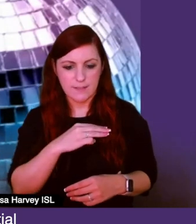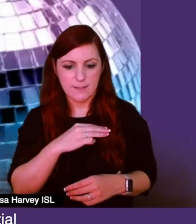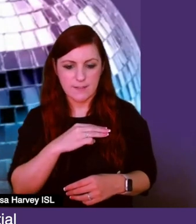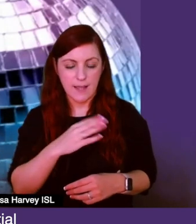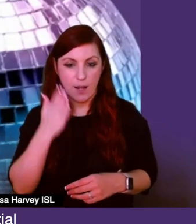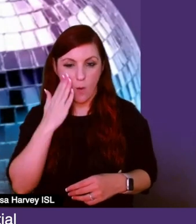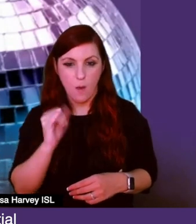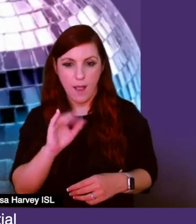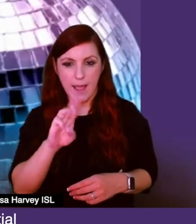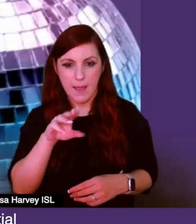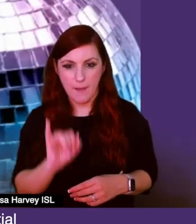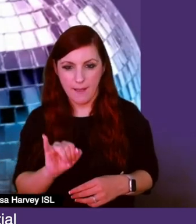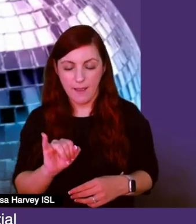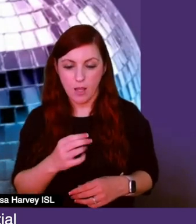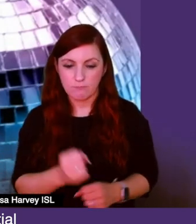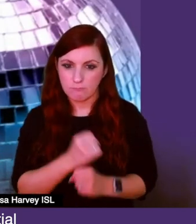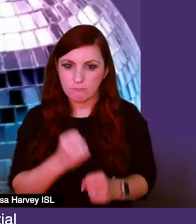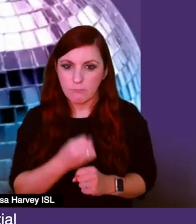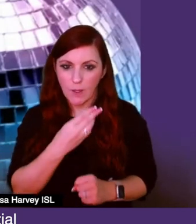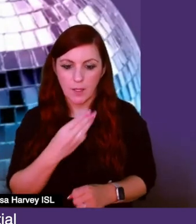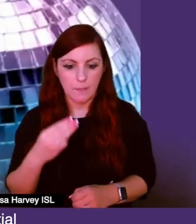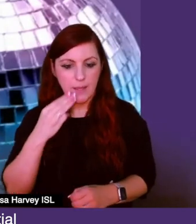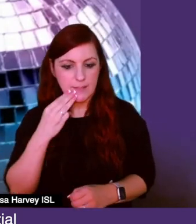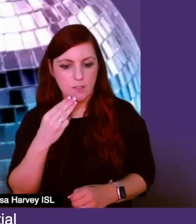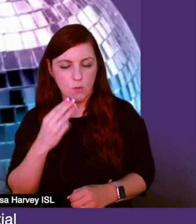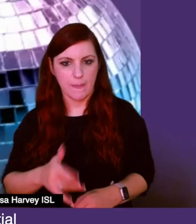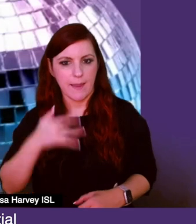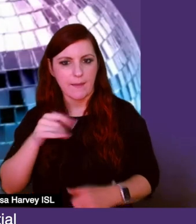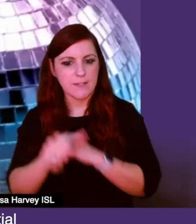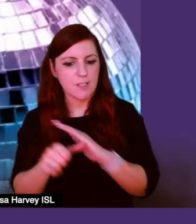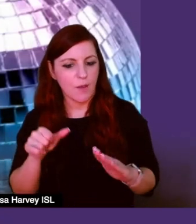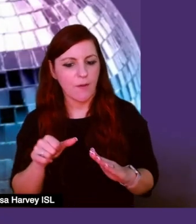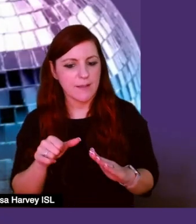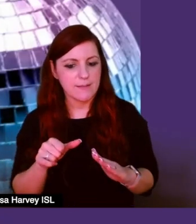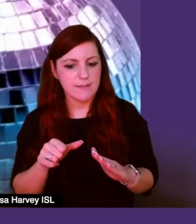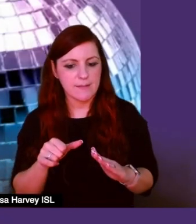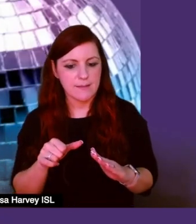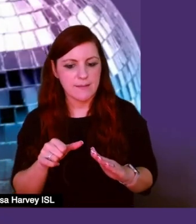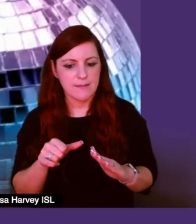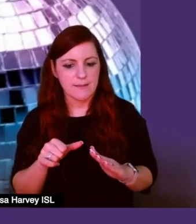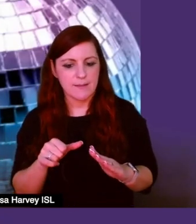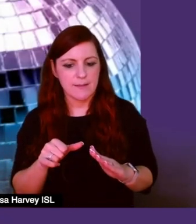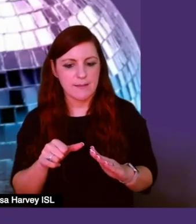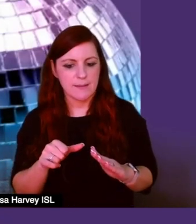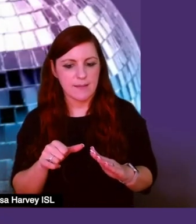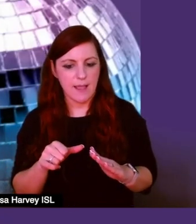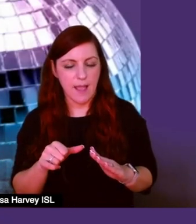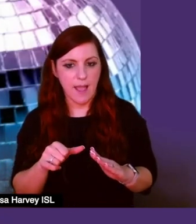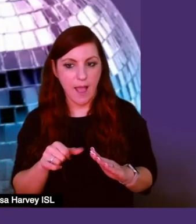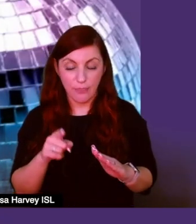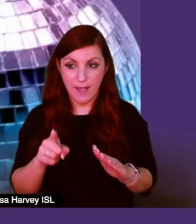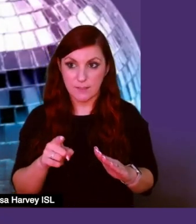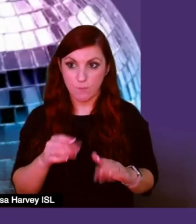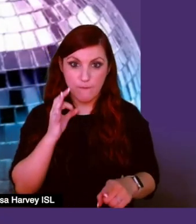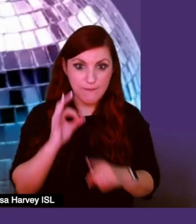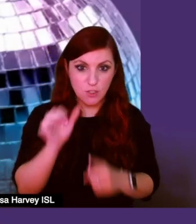we know ILMI are really committed to the lived experience and the professional experience